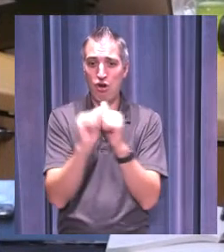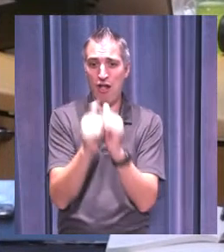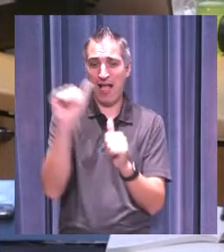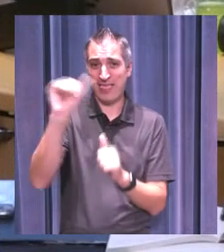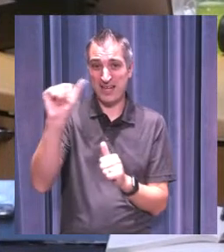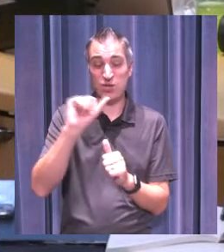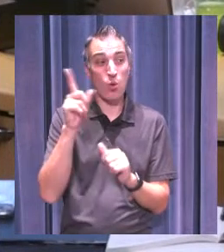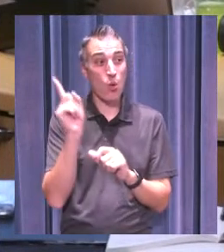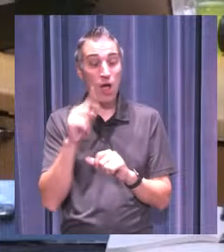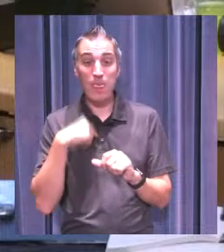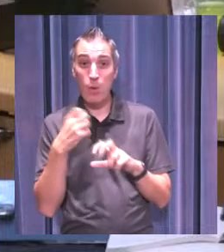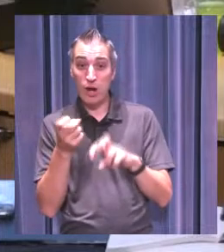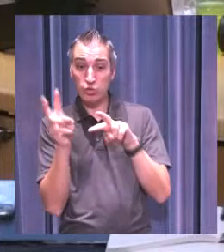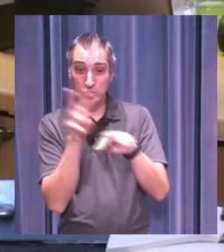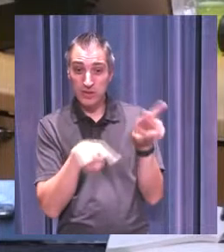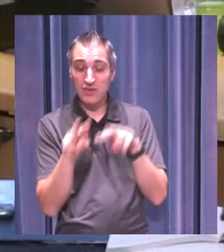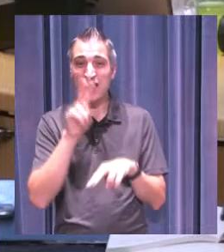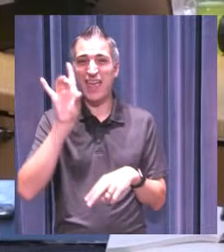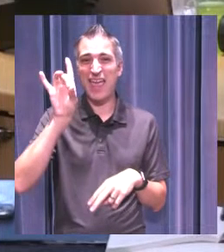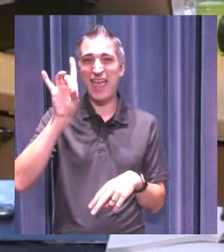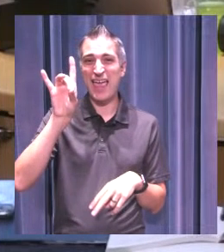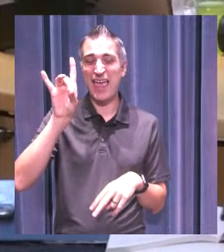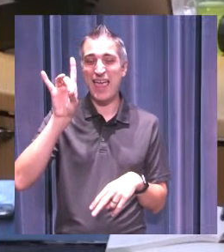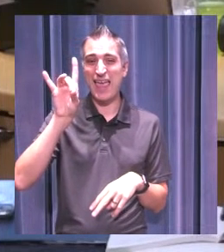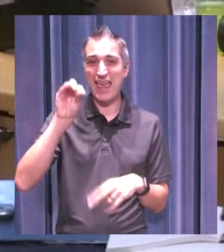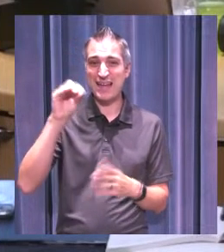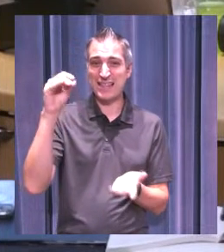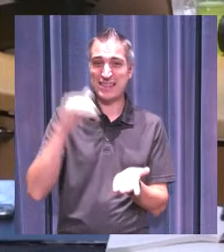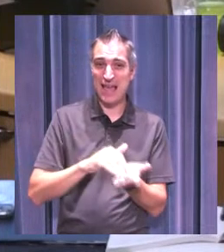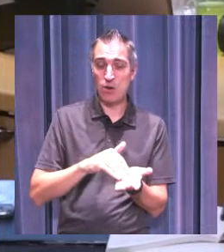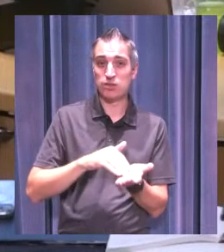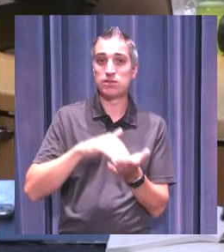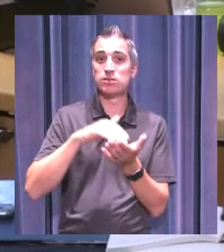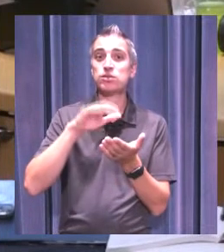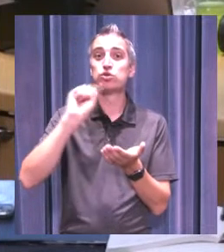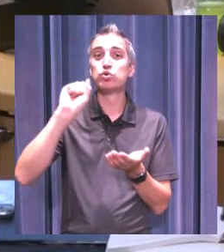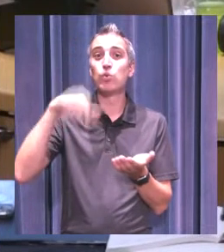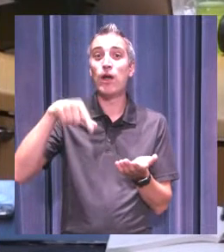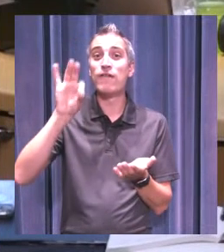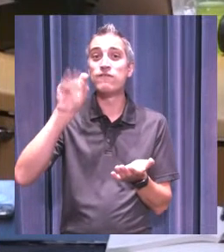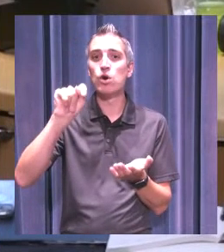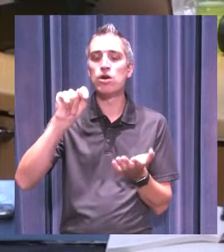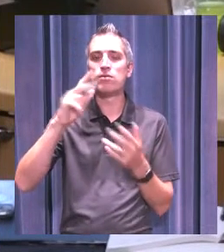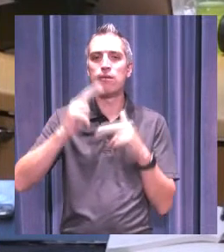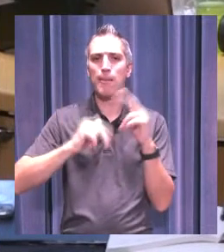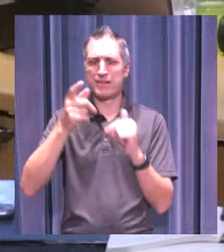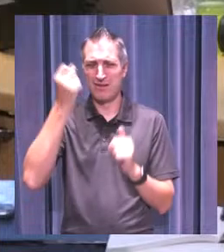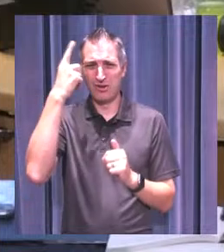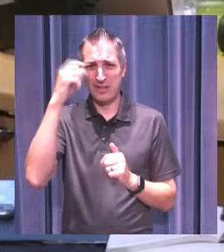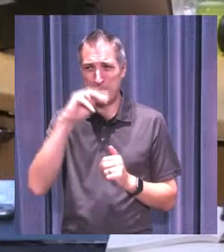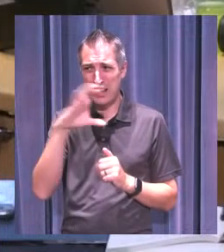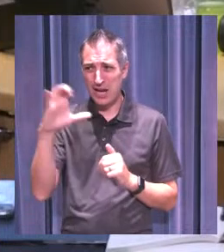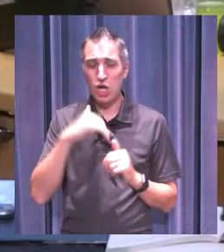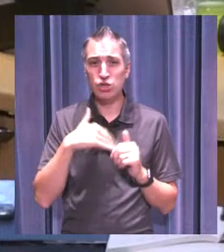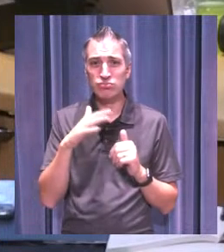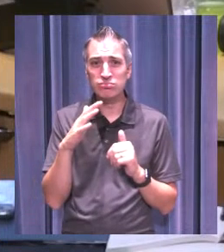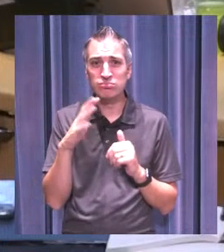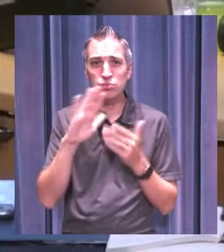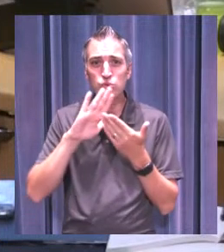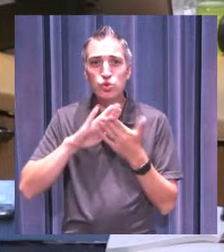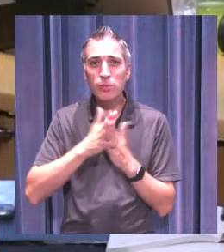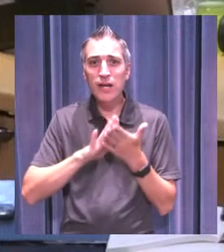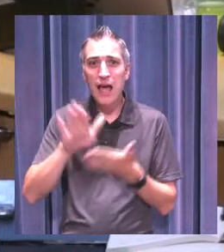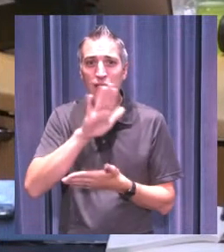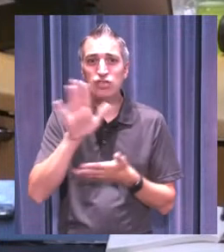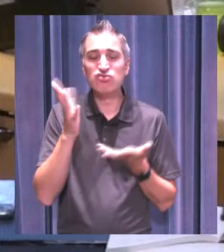like to visit is part of a 80,000 square foot complex. Mott is a community college in a low-income urban area, serving